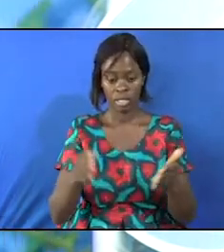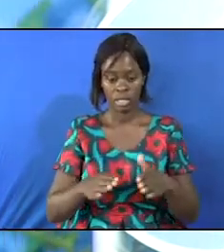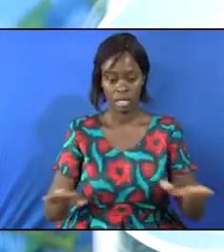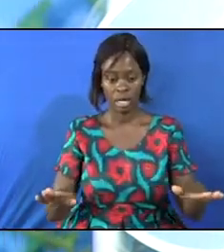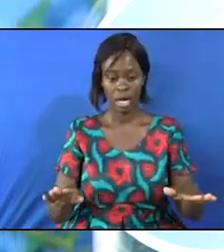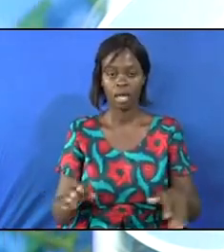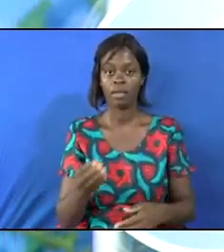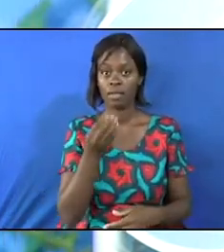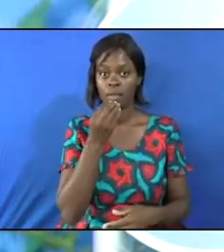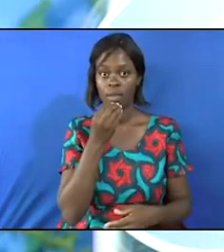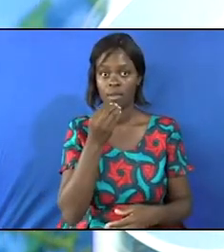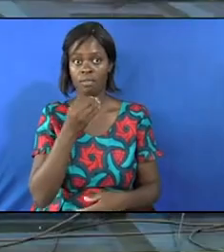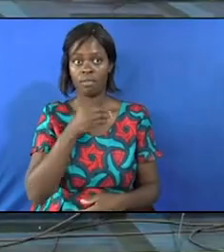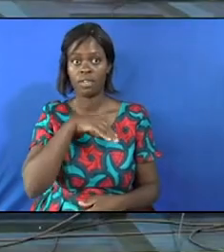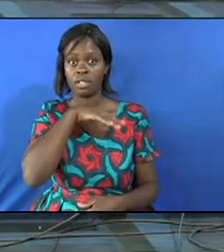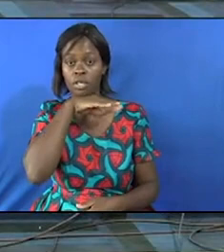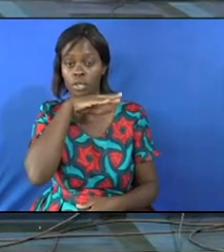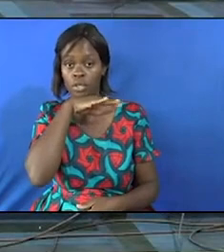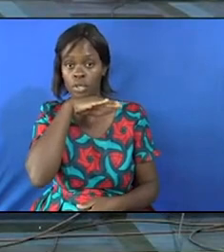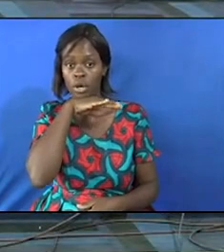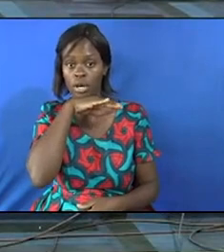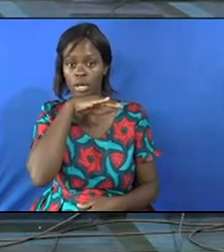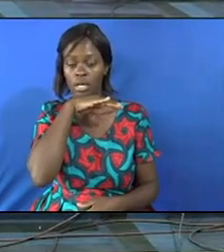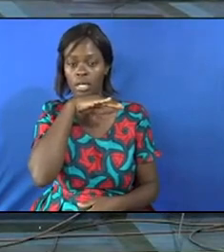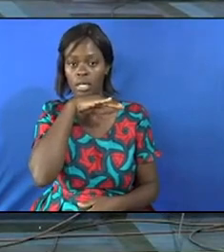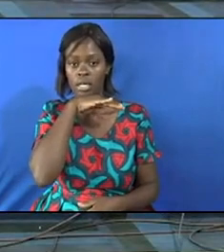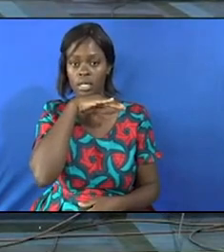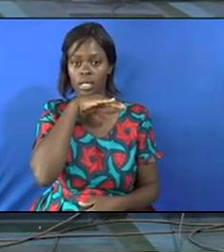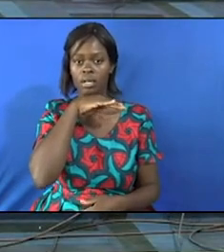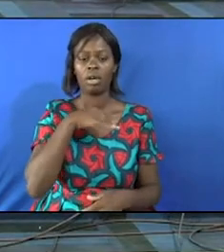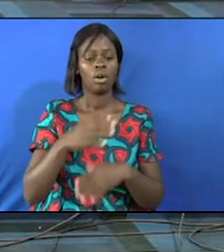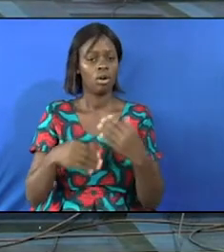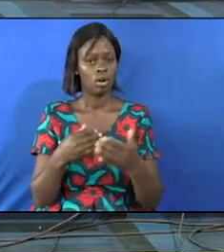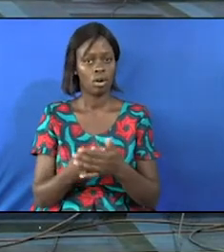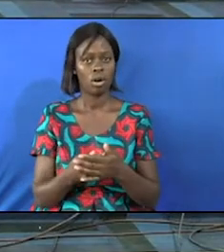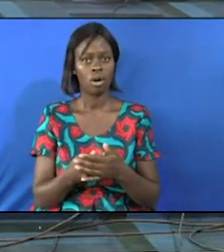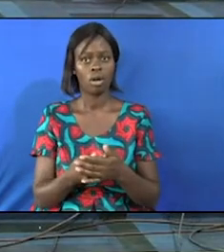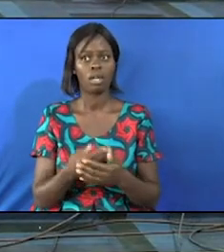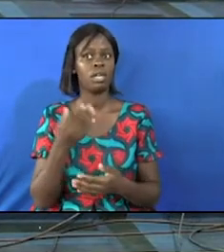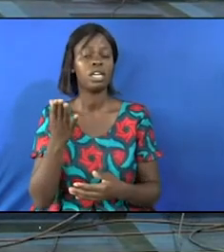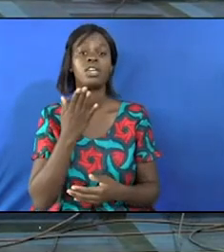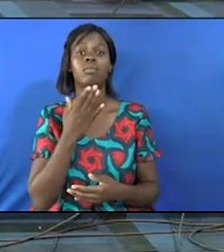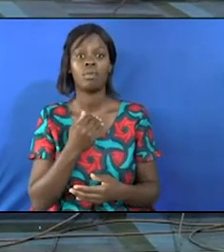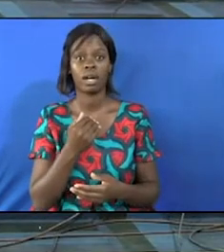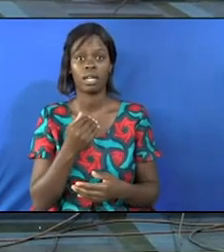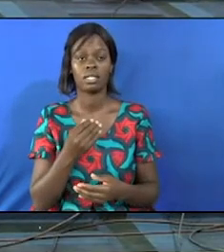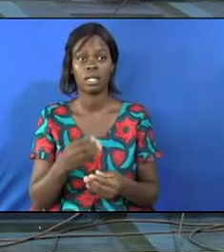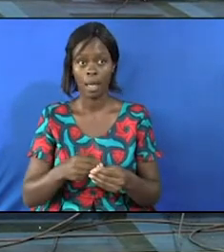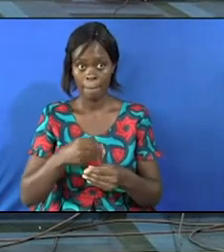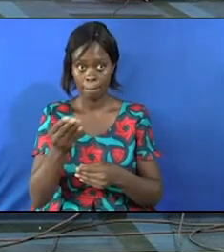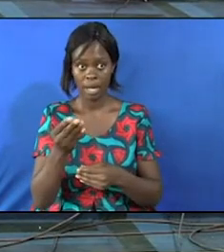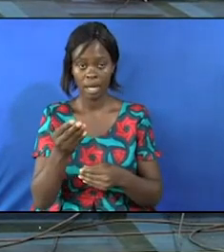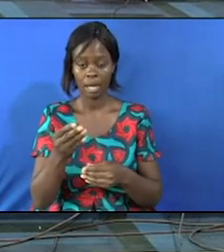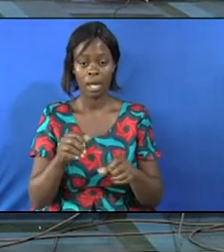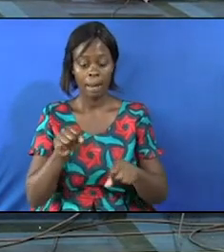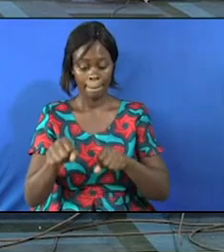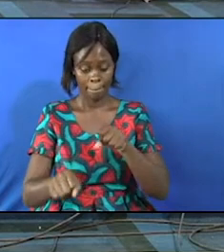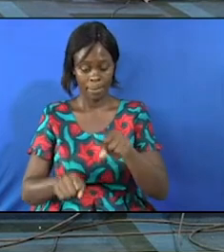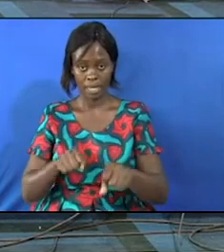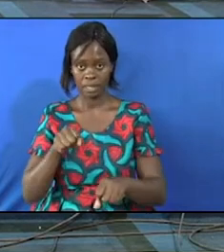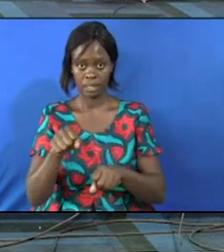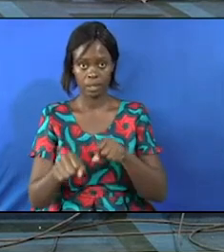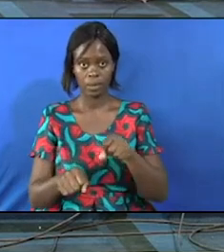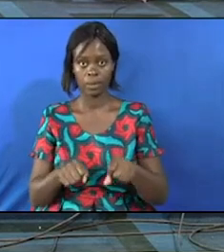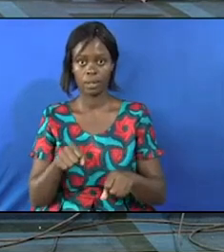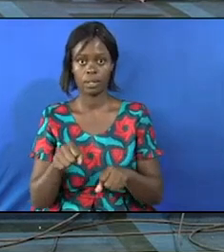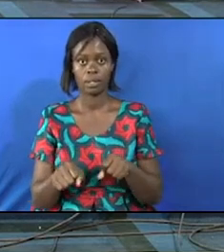feeding the neighbor's dog when the neighbor was away. And all he wanted to do was to buy a bicycle.